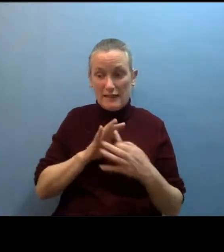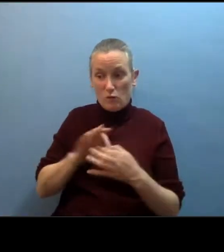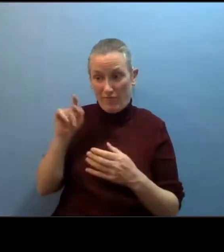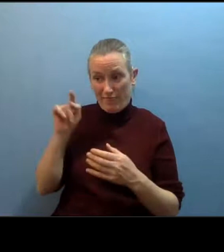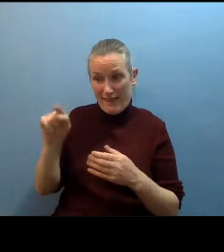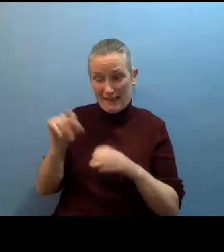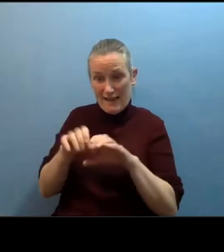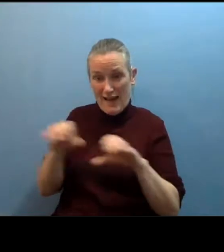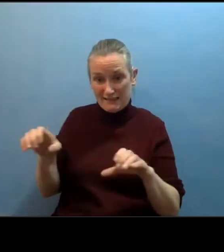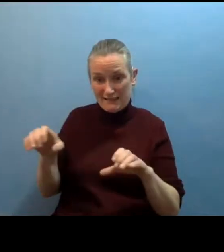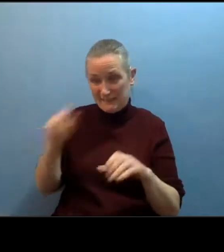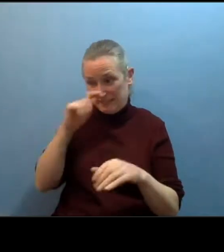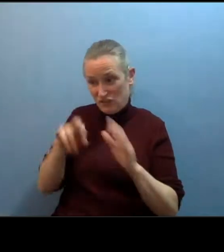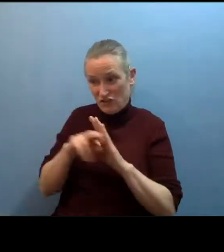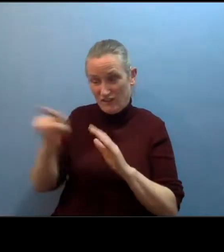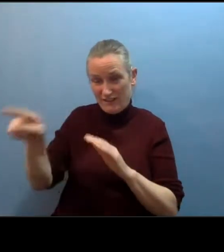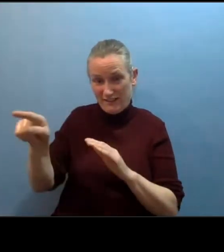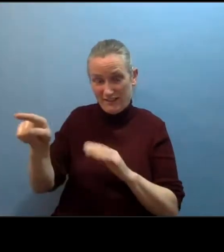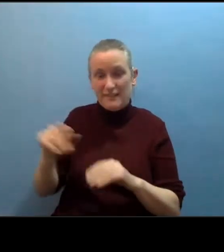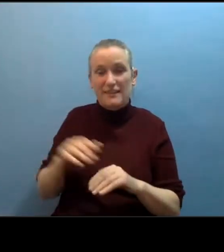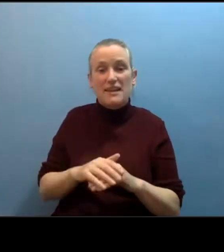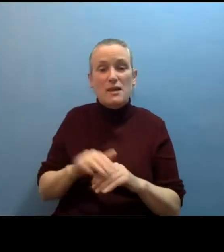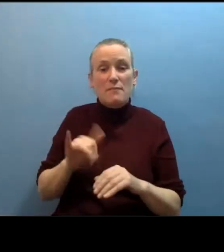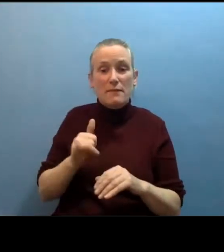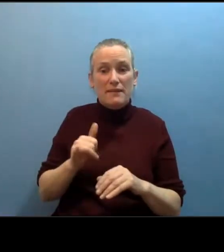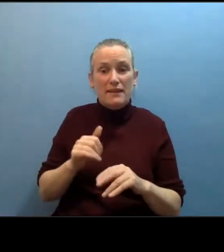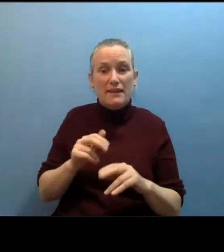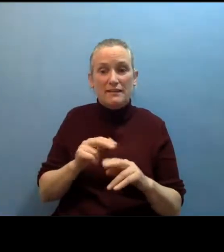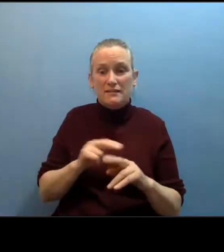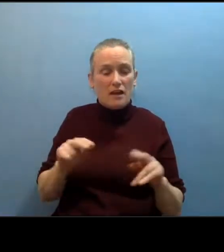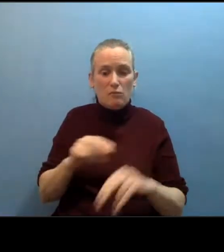it's not maybe the anxiety and dealing with anxiety is the issue.